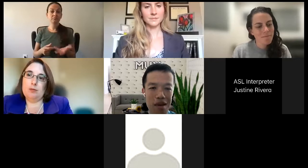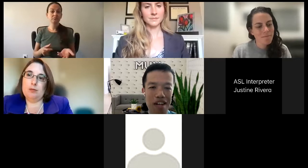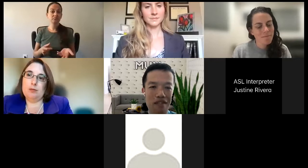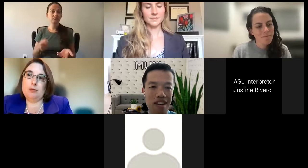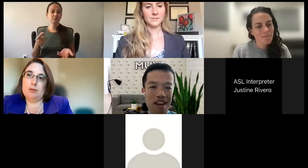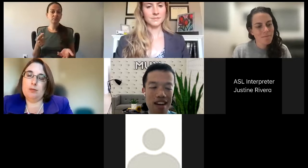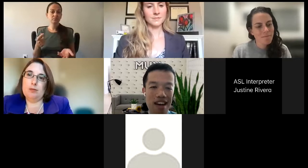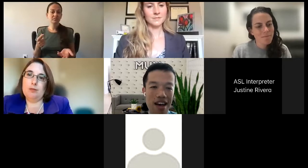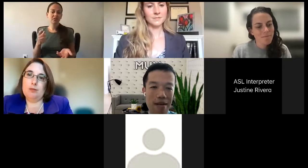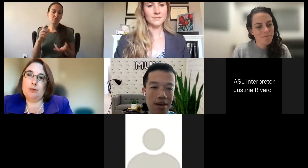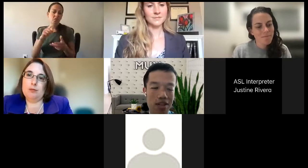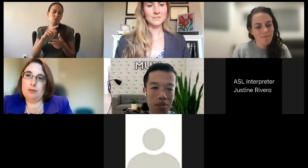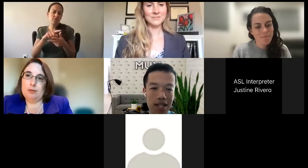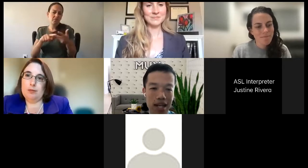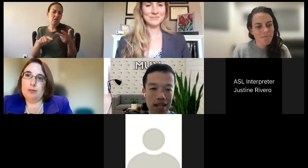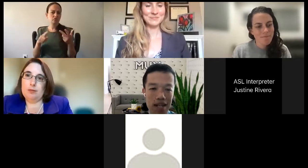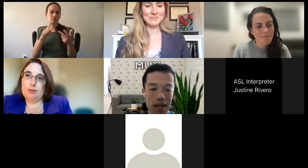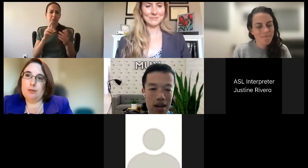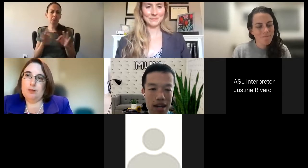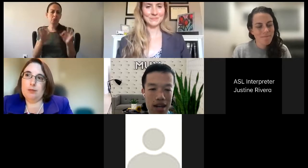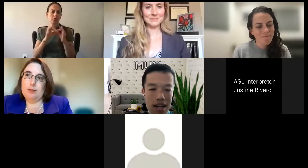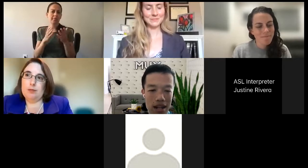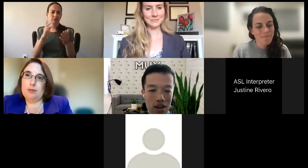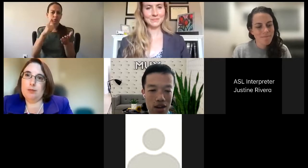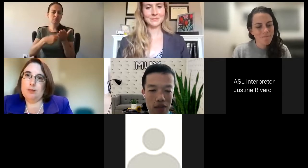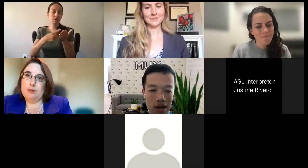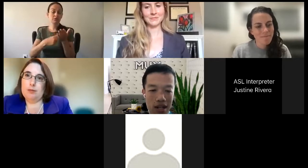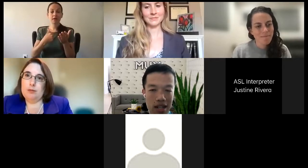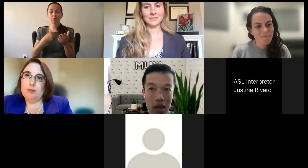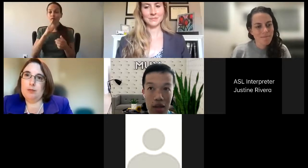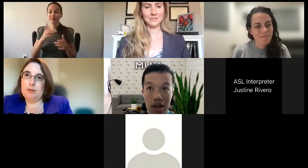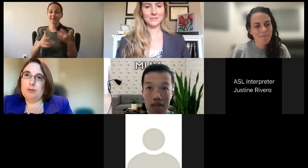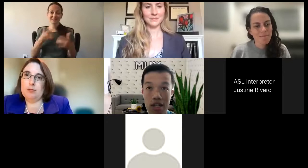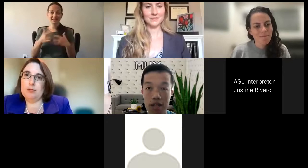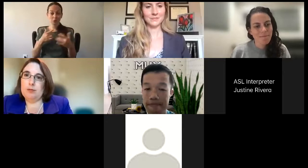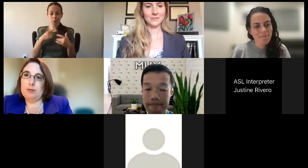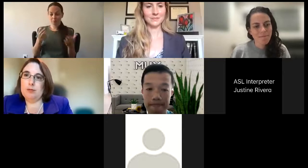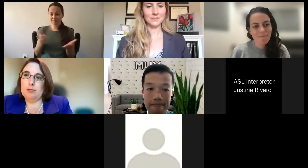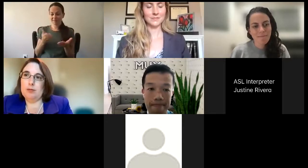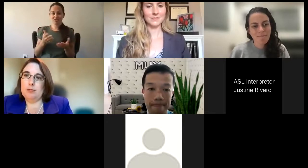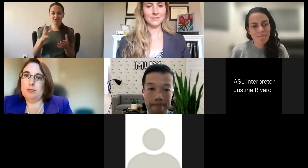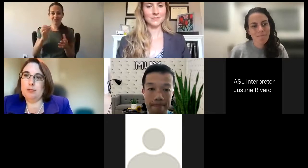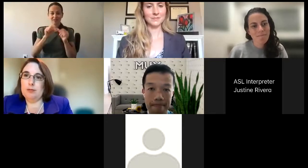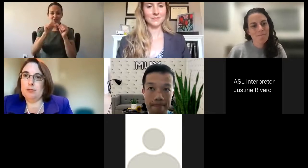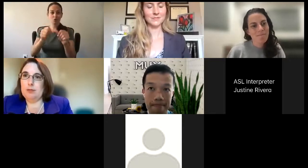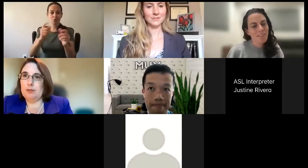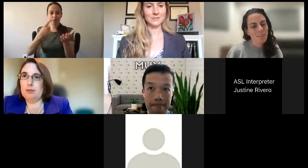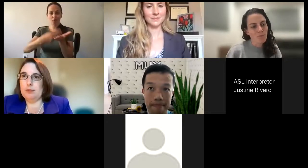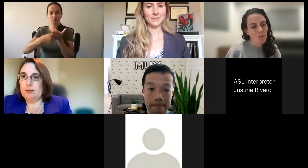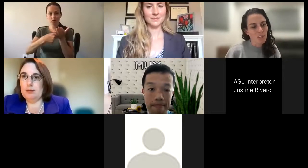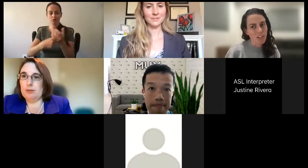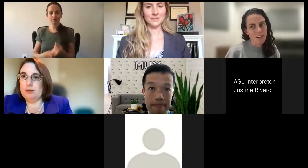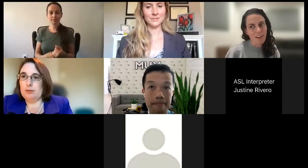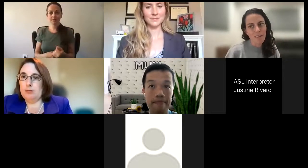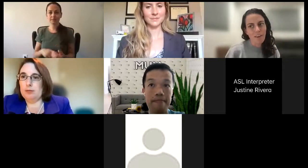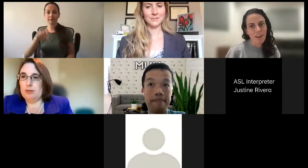those are the main things I wanted to cover. But super excited to be here and looking forward to continuing the conversation. Thank you so